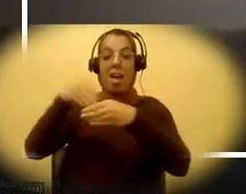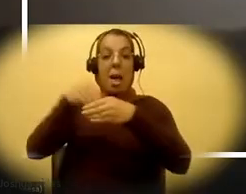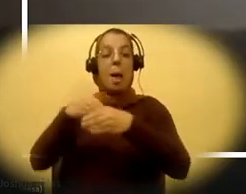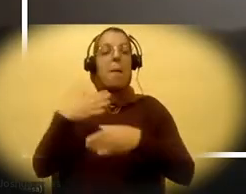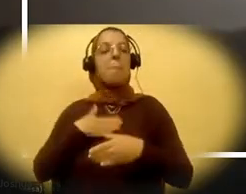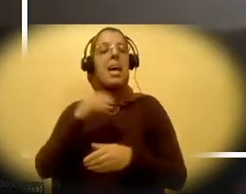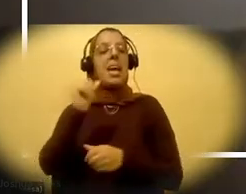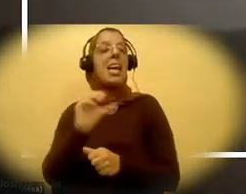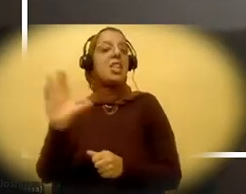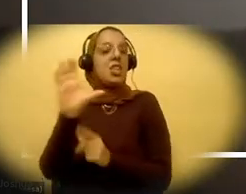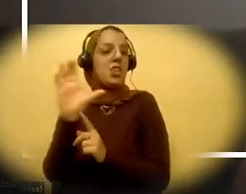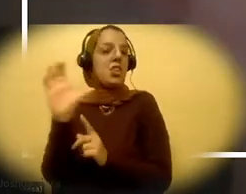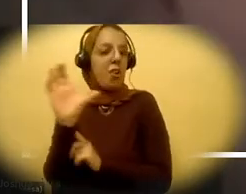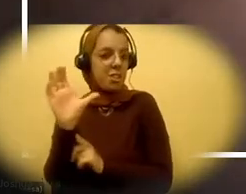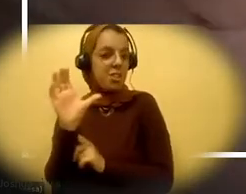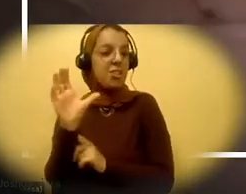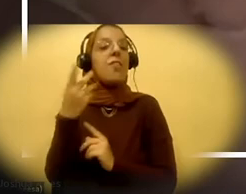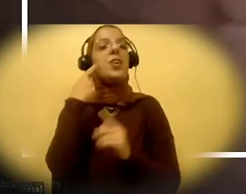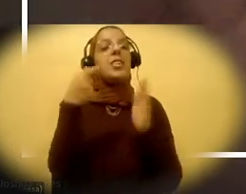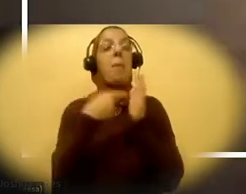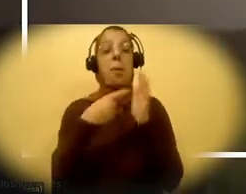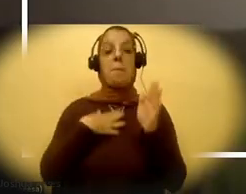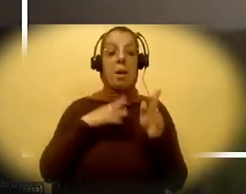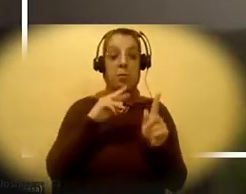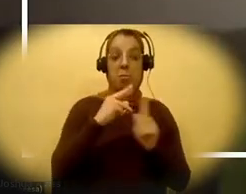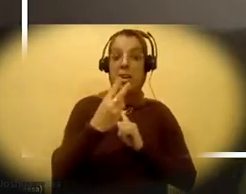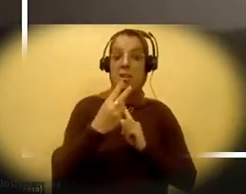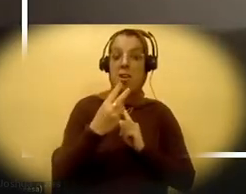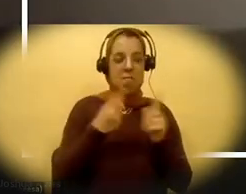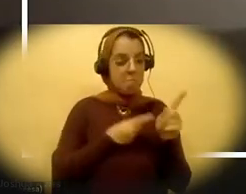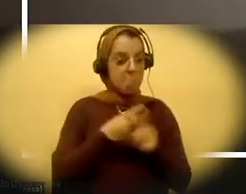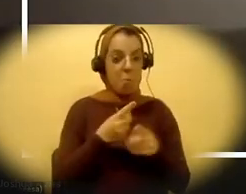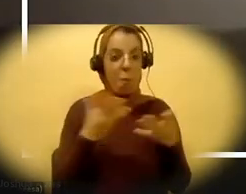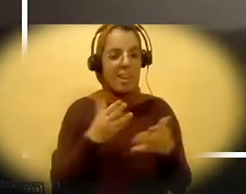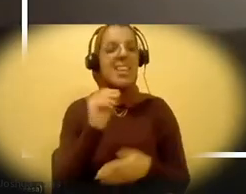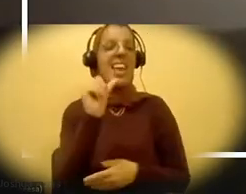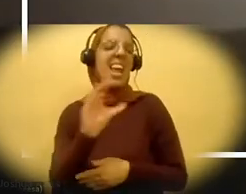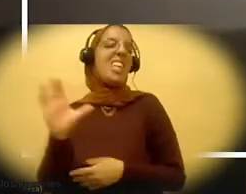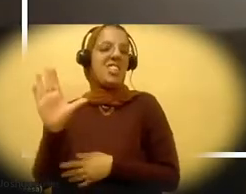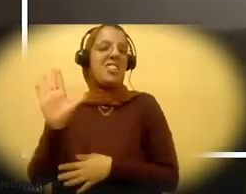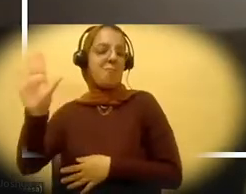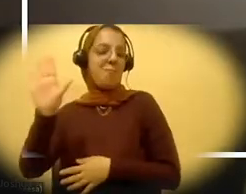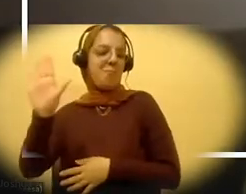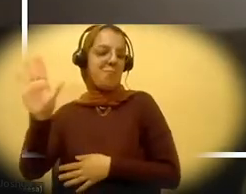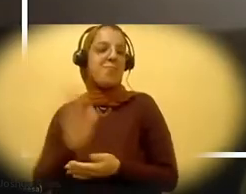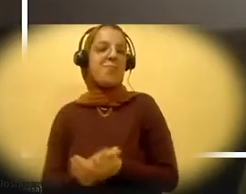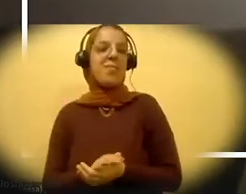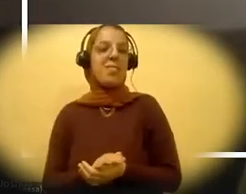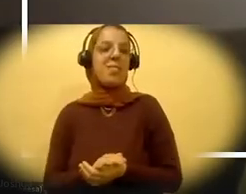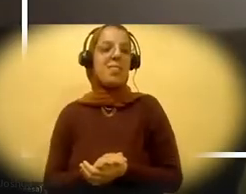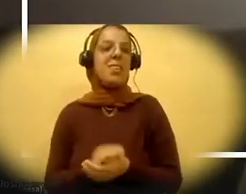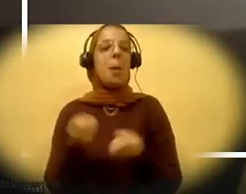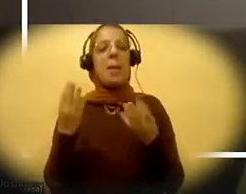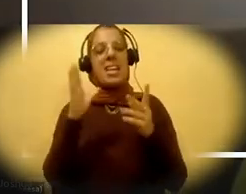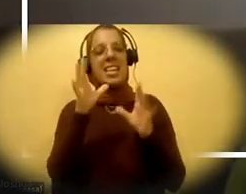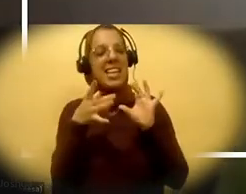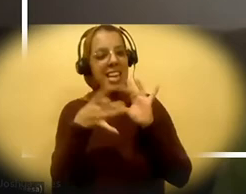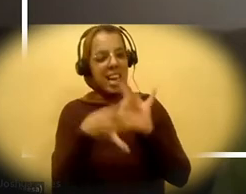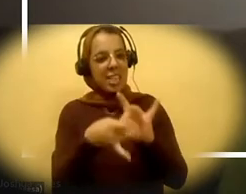tends to stem from like a very Asian perspective on things, or you know, open the doors to lots of many connections, and this also